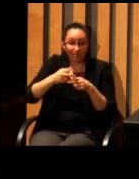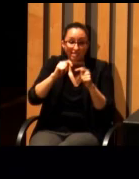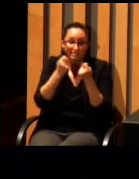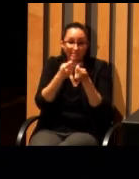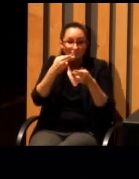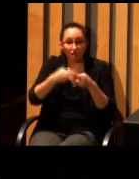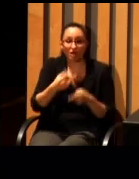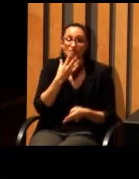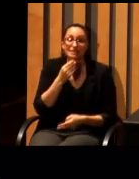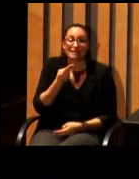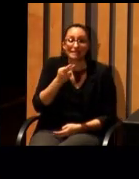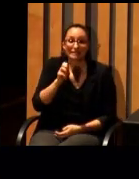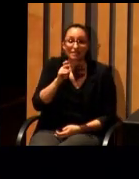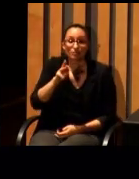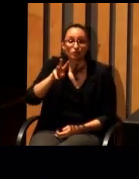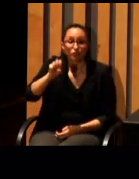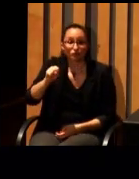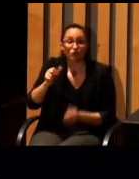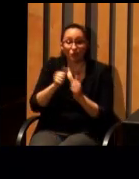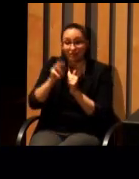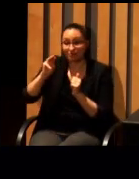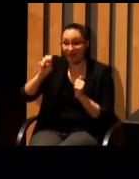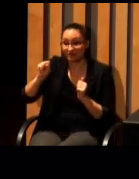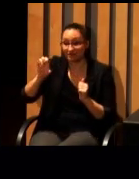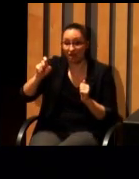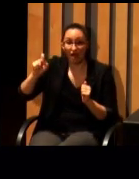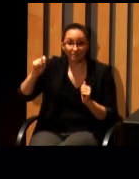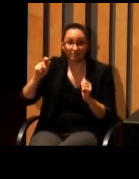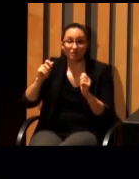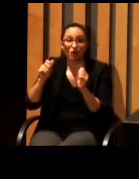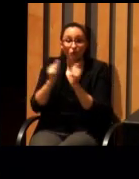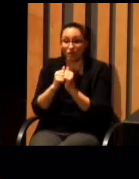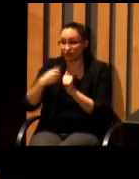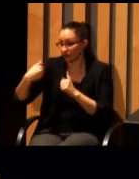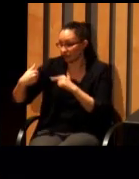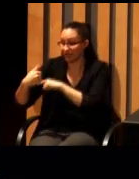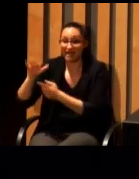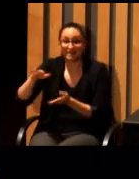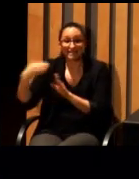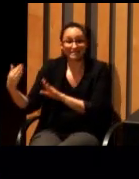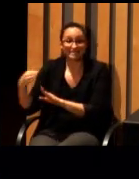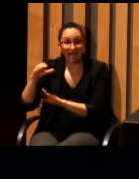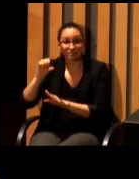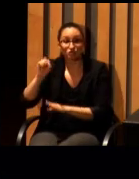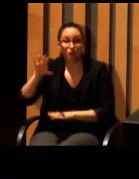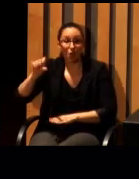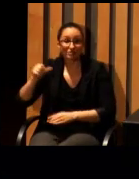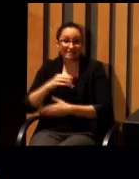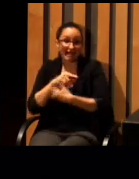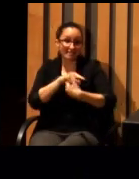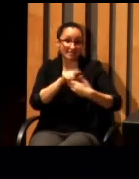named Ira with the Dead Sea Scrolls in one hand and the Torah in the other. Probably be very angry.